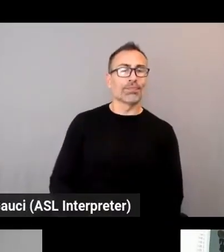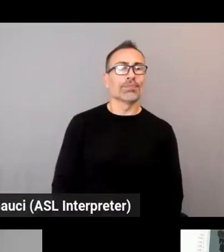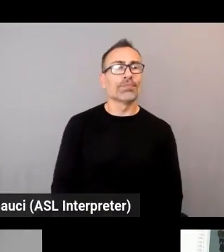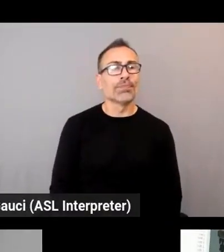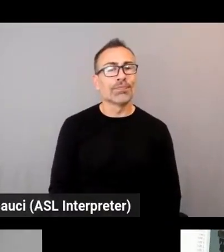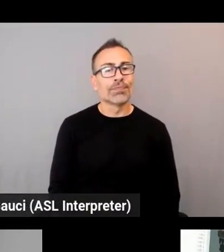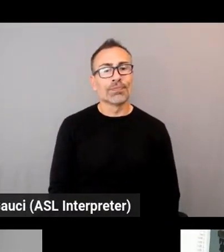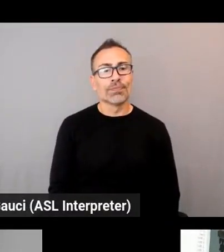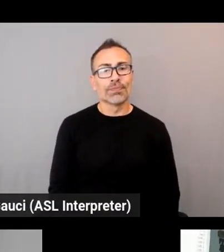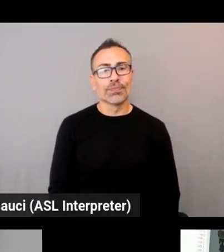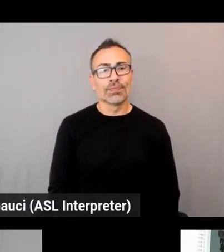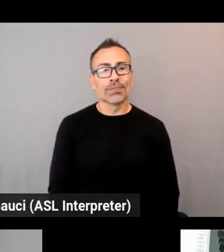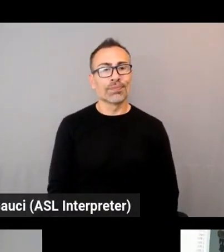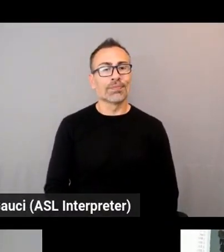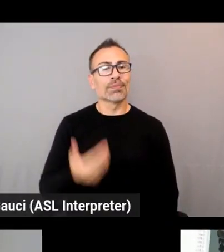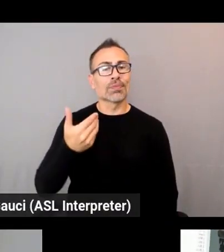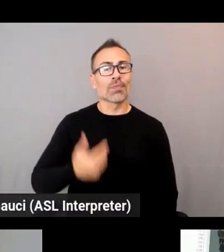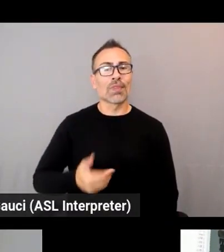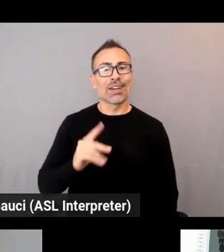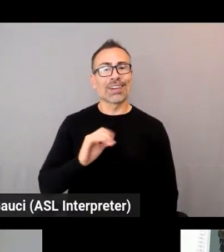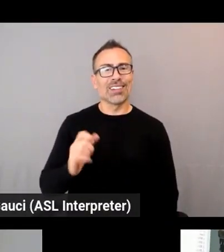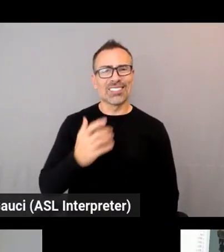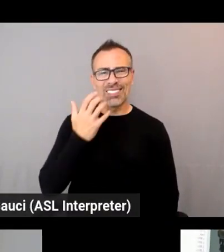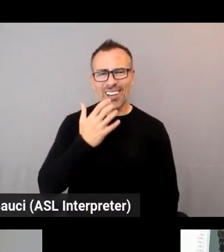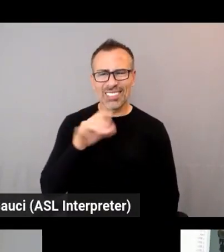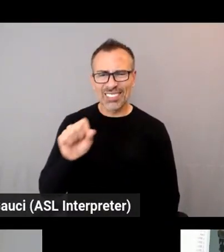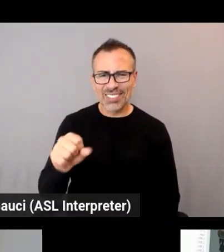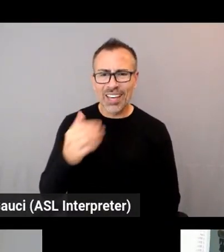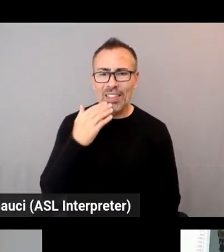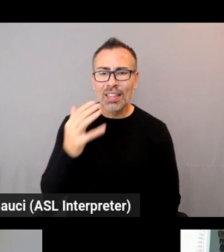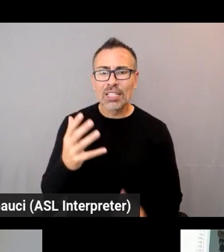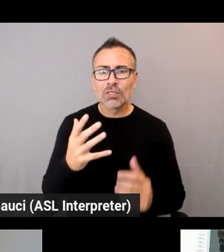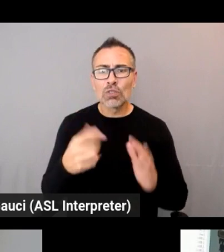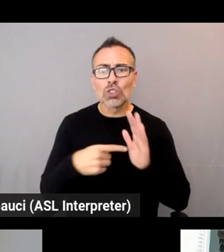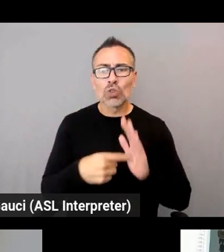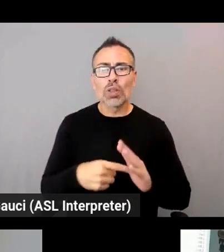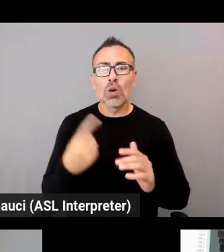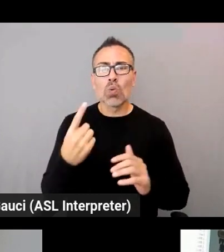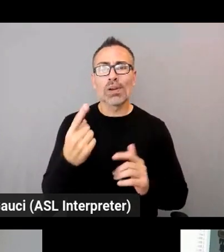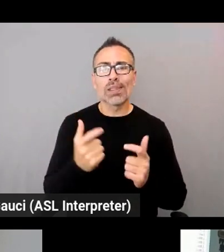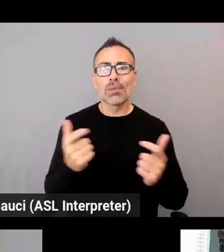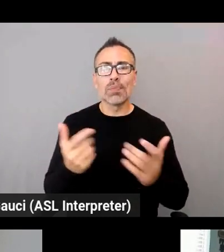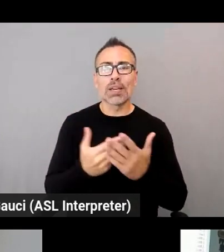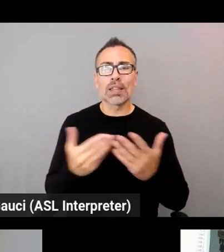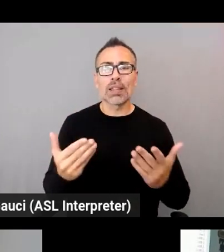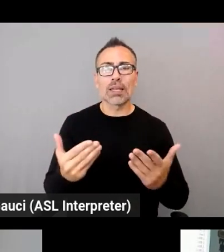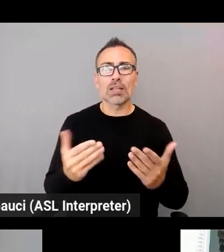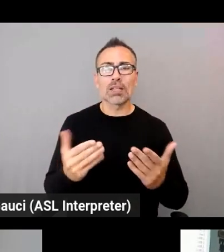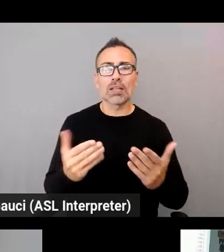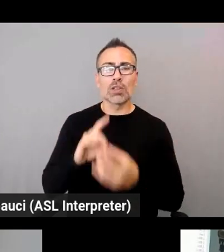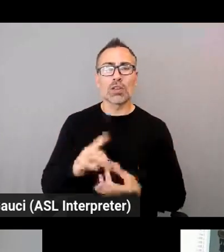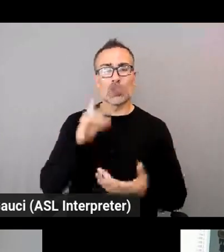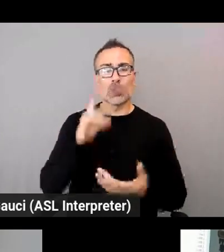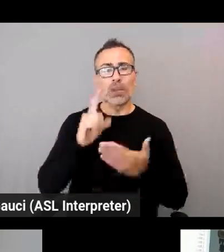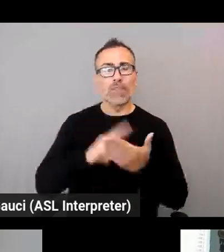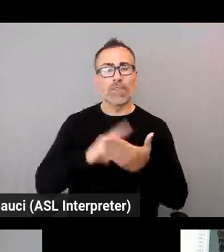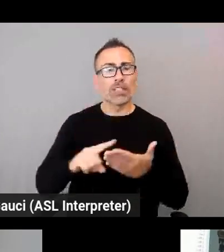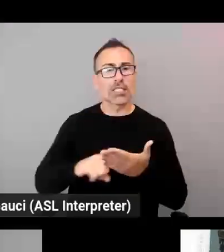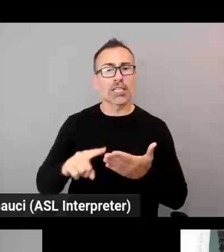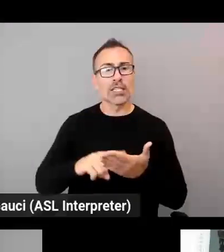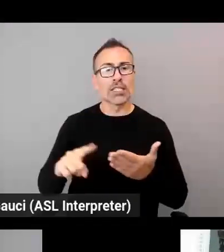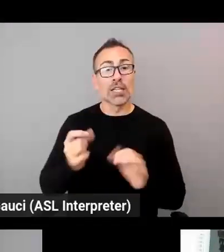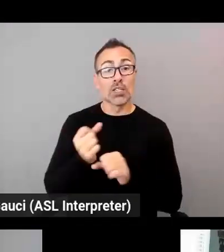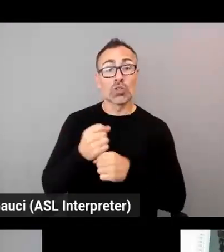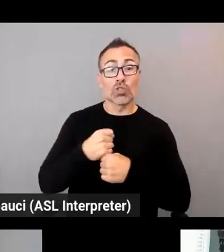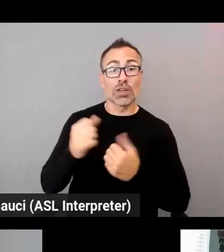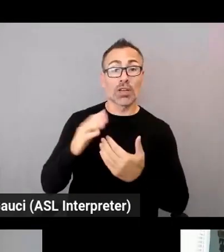Awesome. Yeah, thanks for showing that. And I know one of the big things that comes with an investigation is creating all